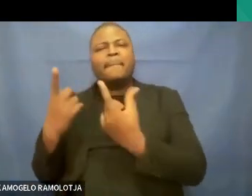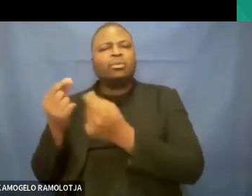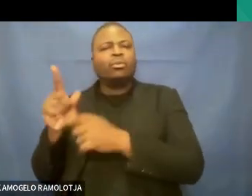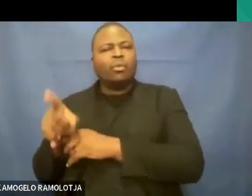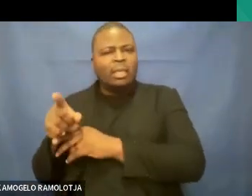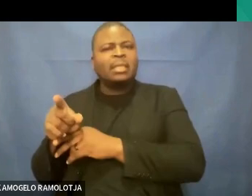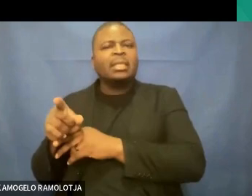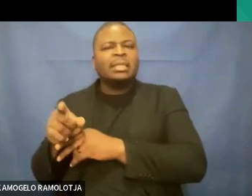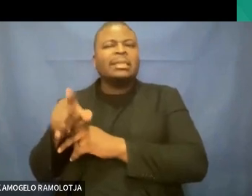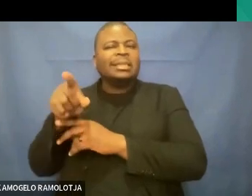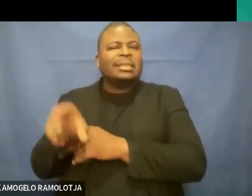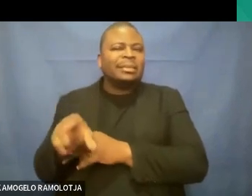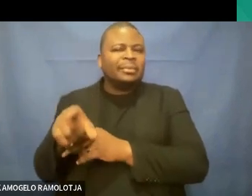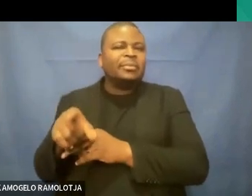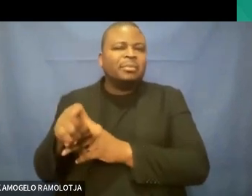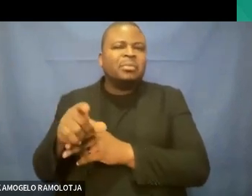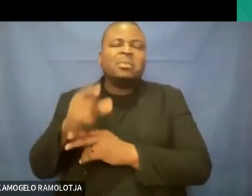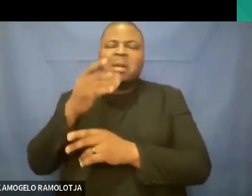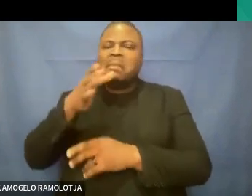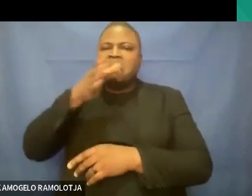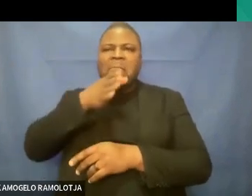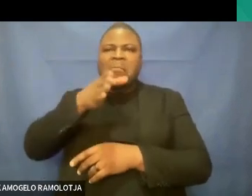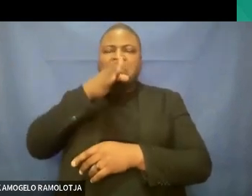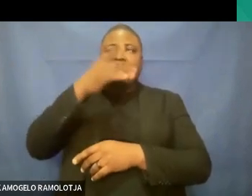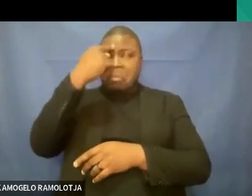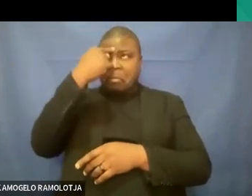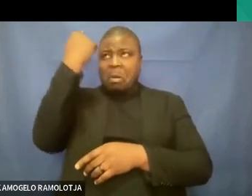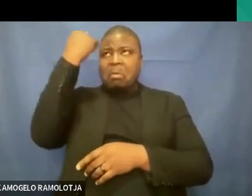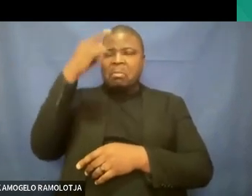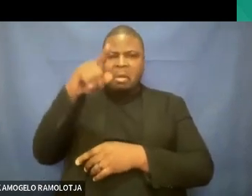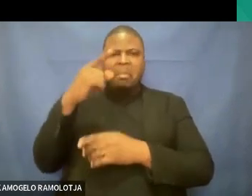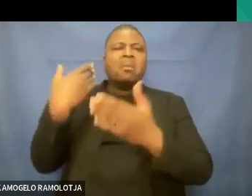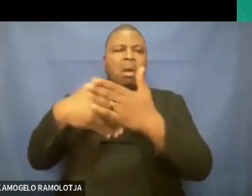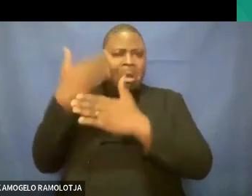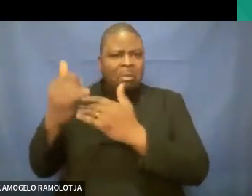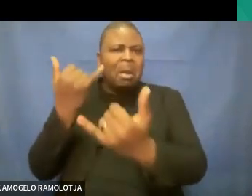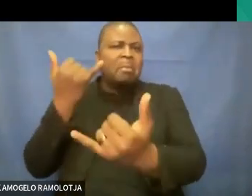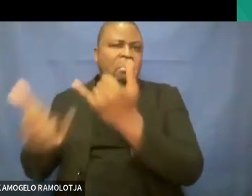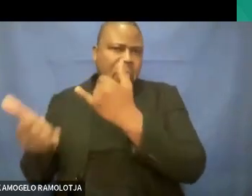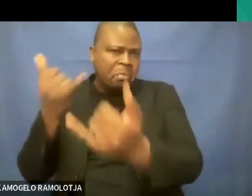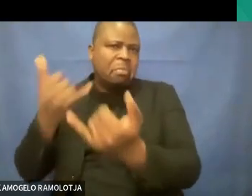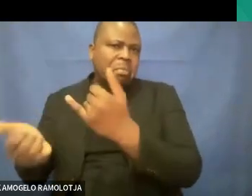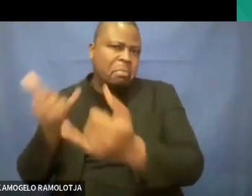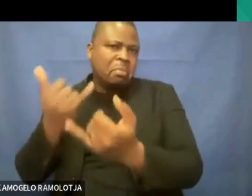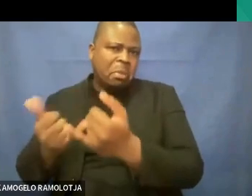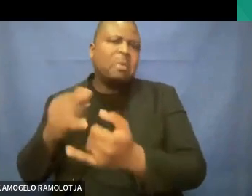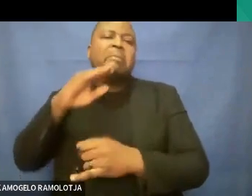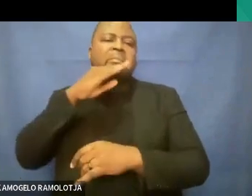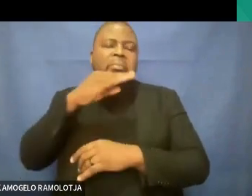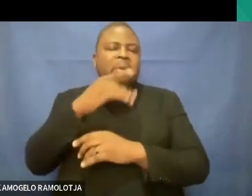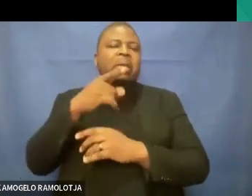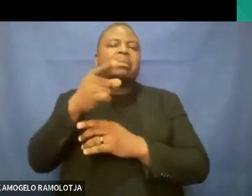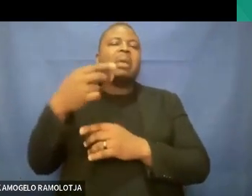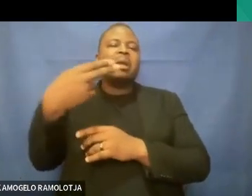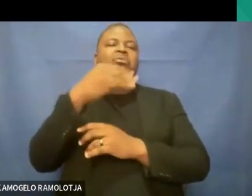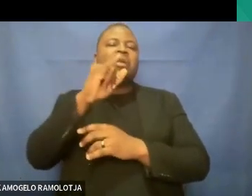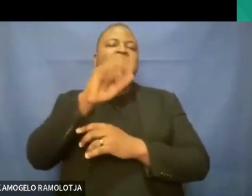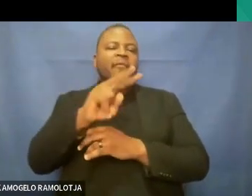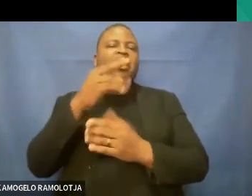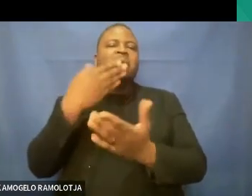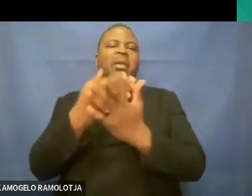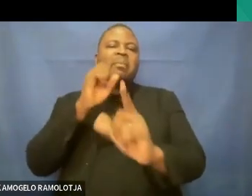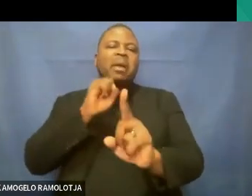engage in sexual activities under the influence of alcohol. And some of the issues also, they include issues of mental